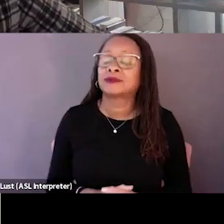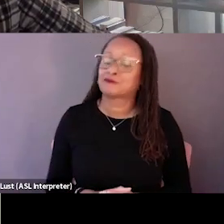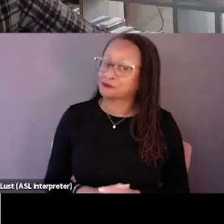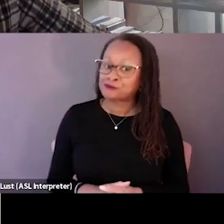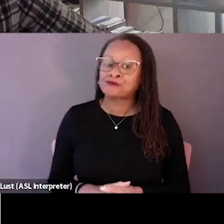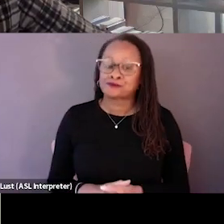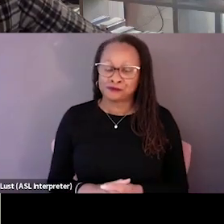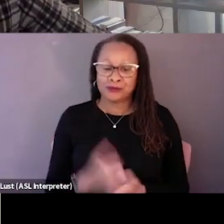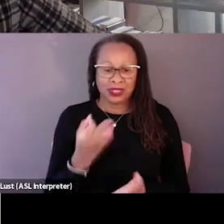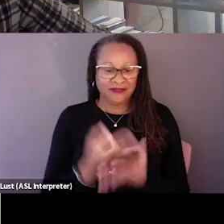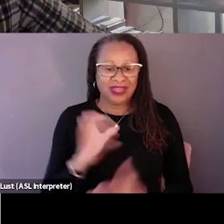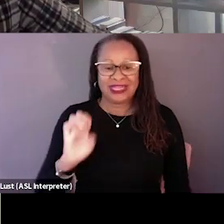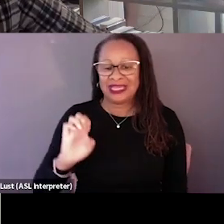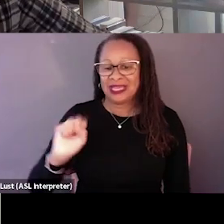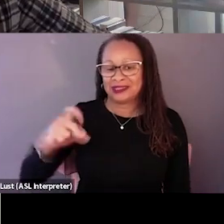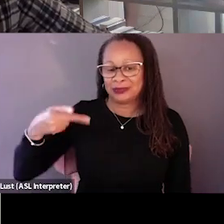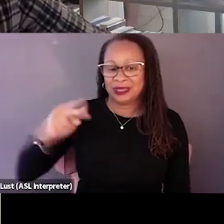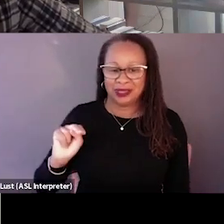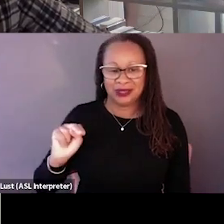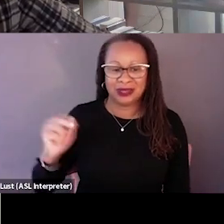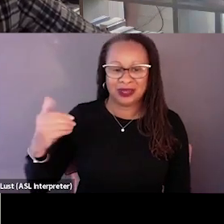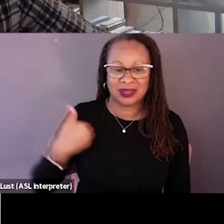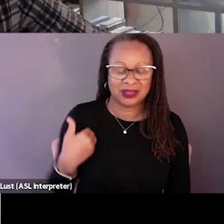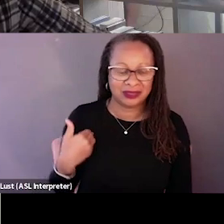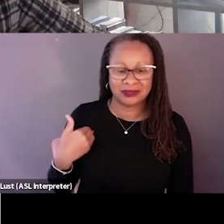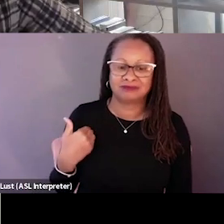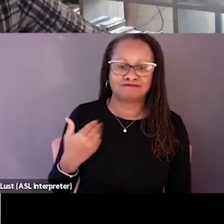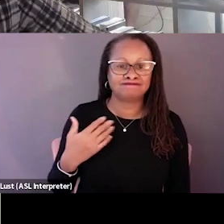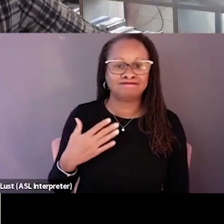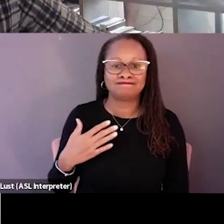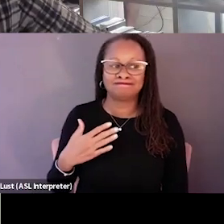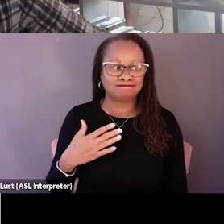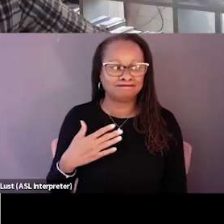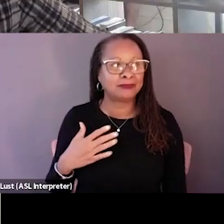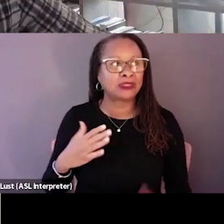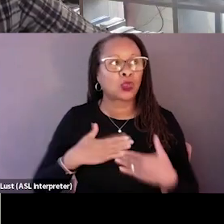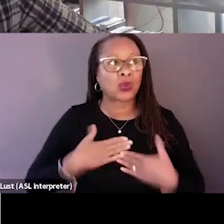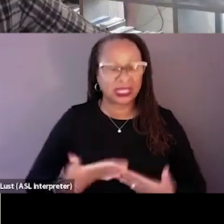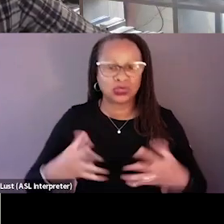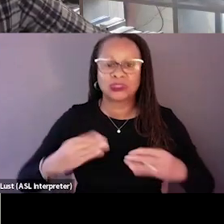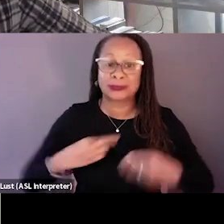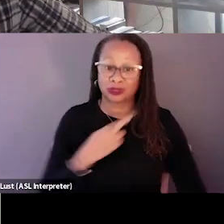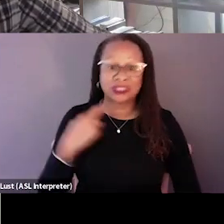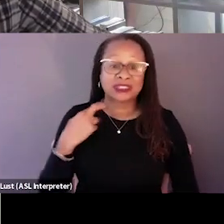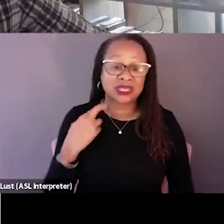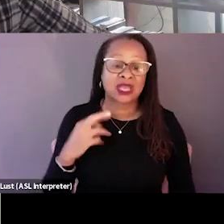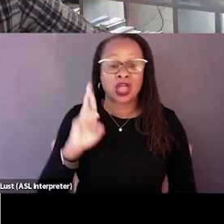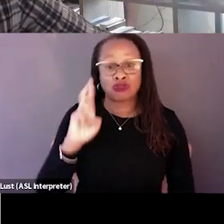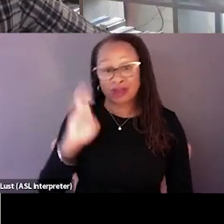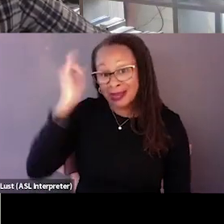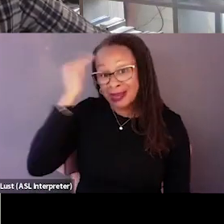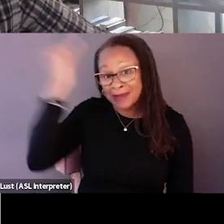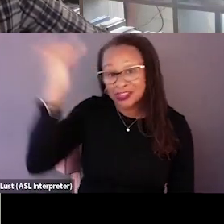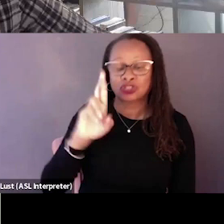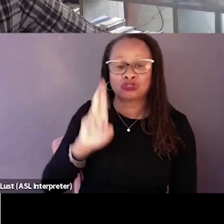fact that ESPN has is willing to take this risk of reimagining and